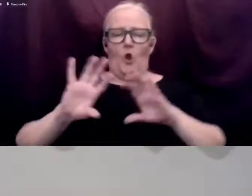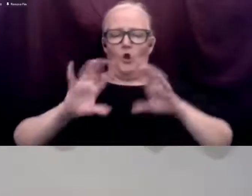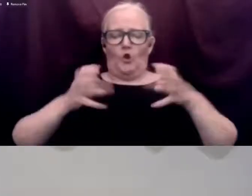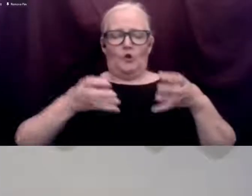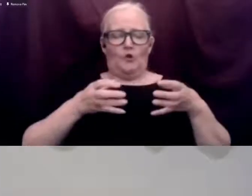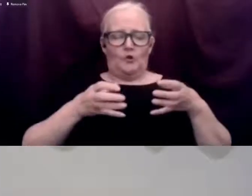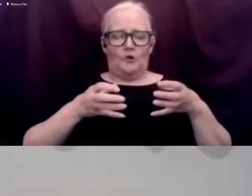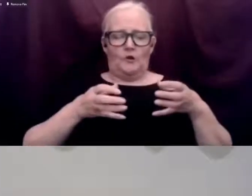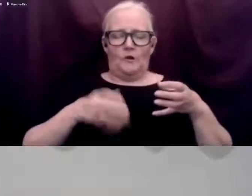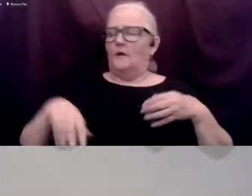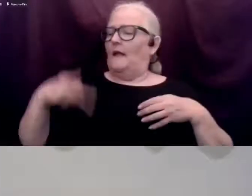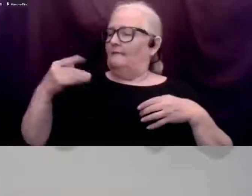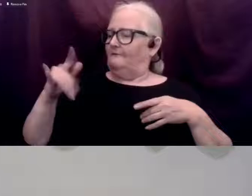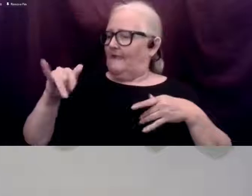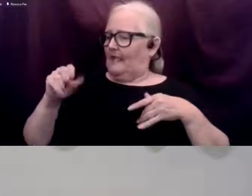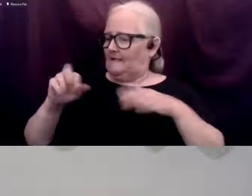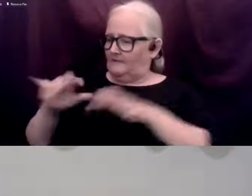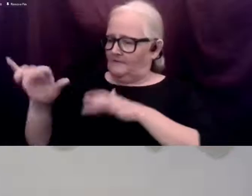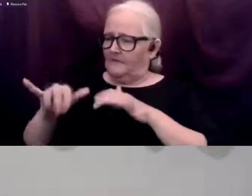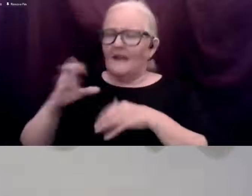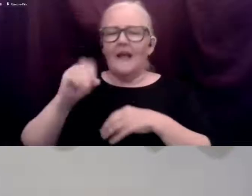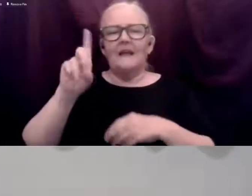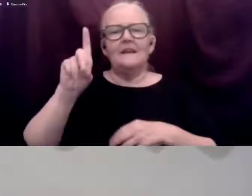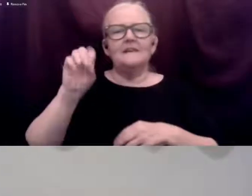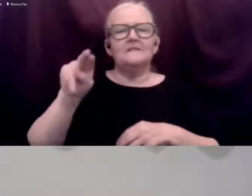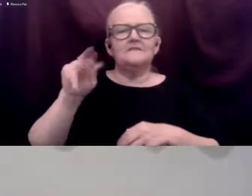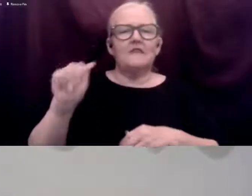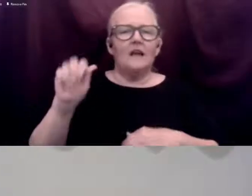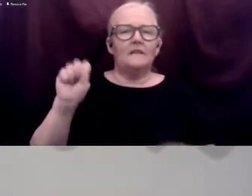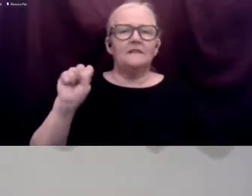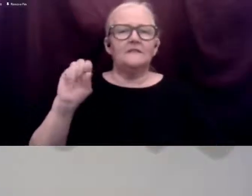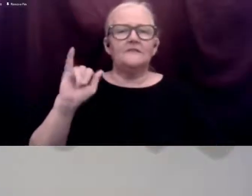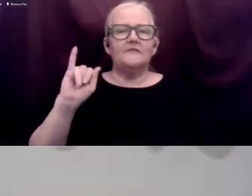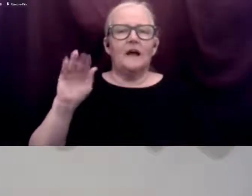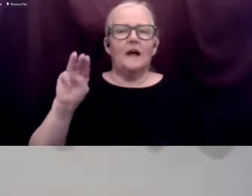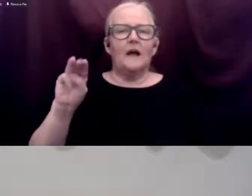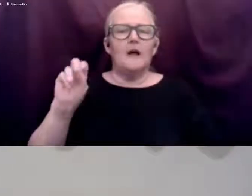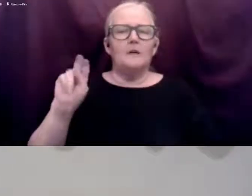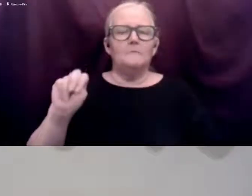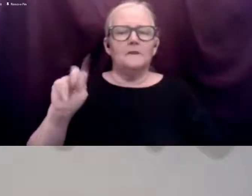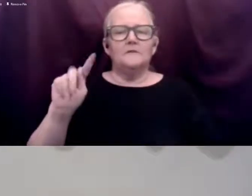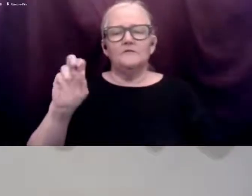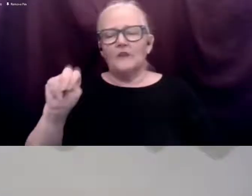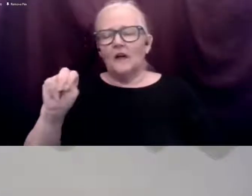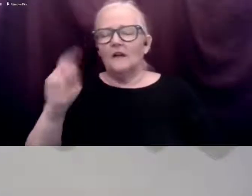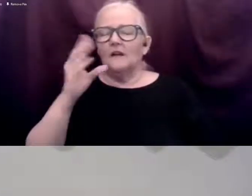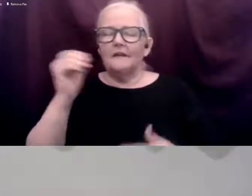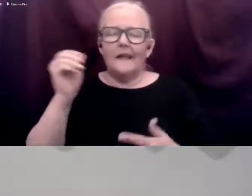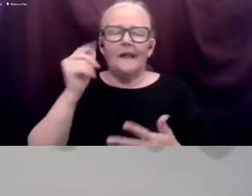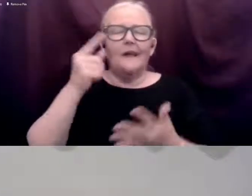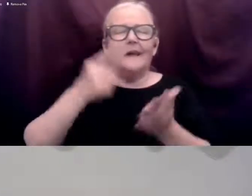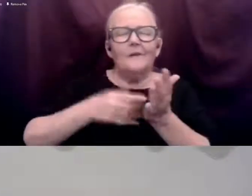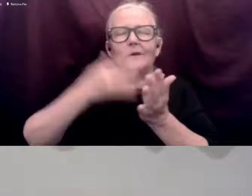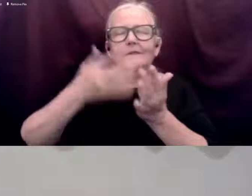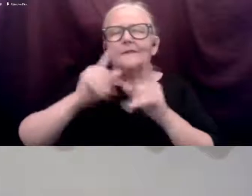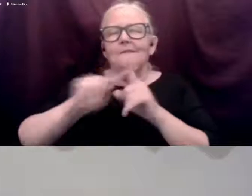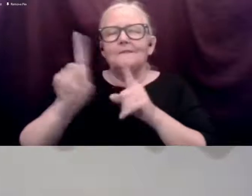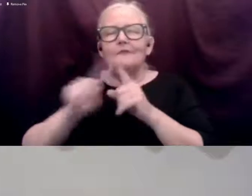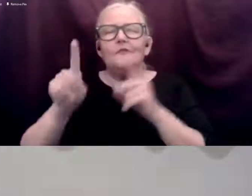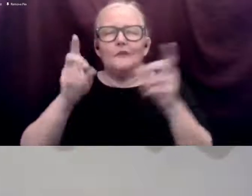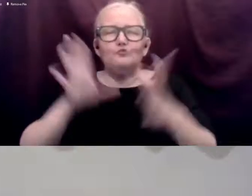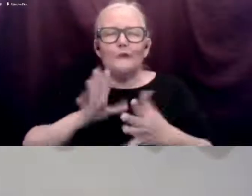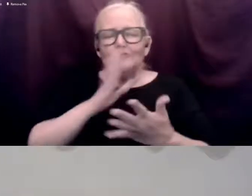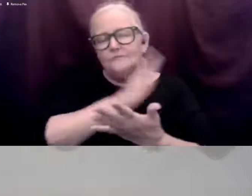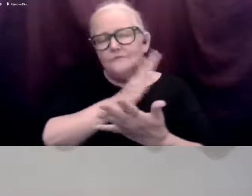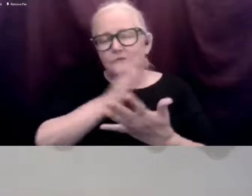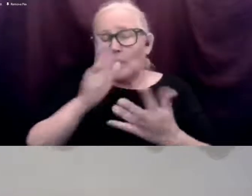Donna Simonton, and we had some interim music directors in between. And I will never forget her sensitive, sweet,